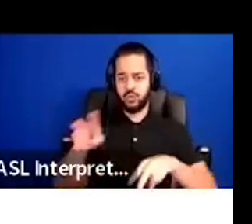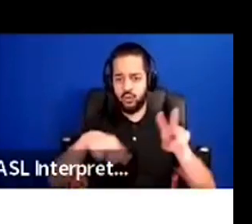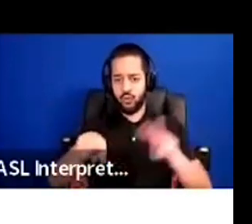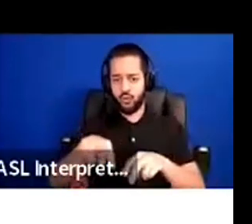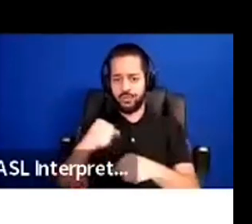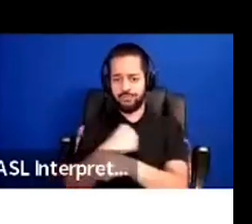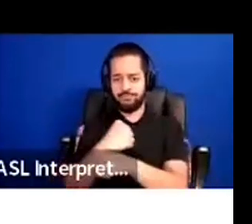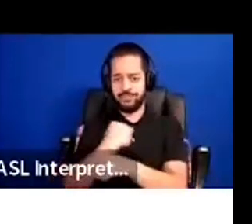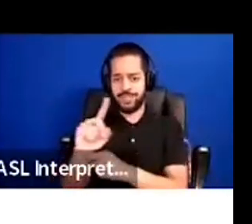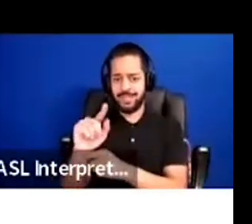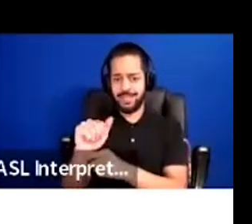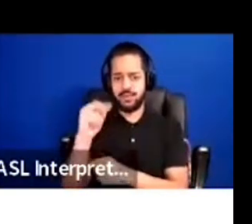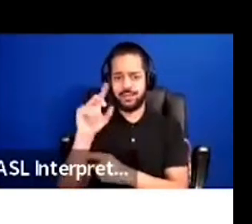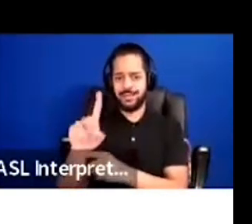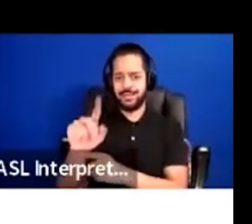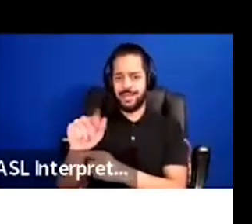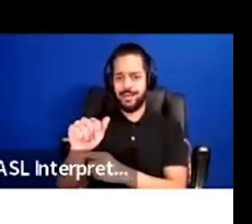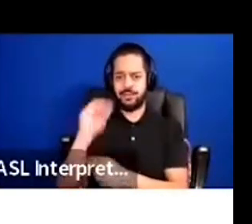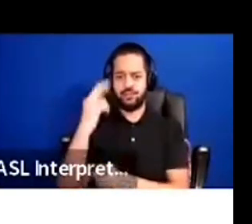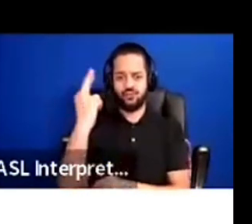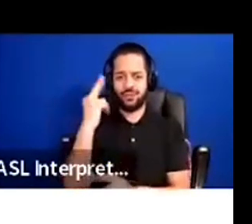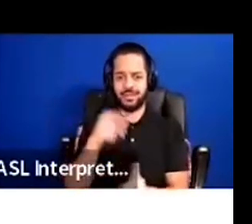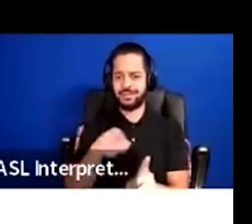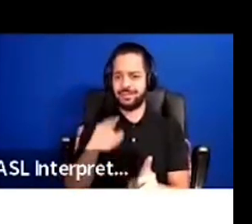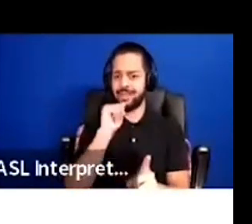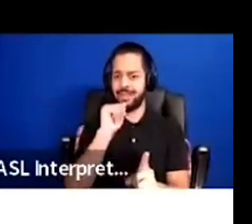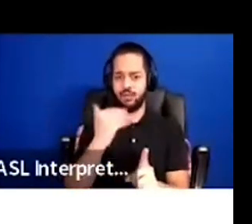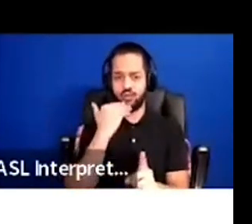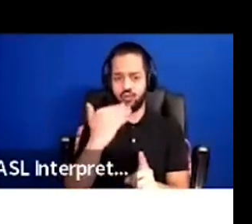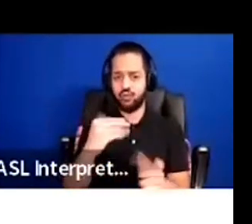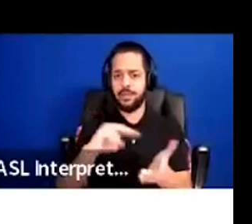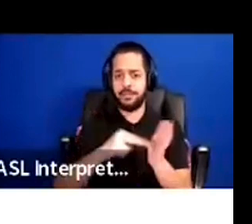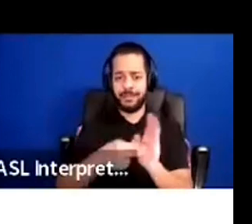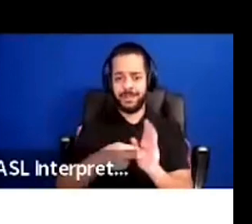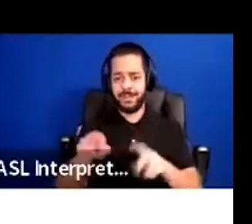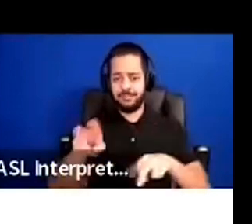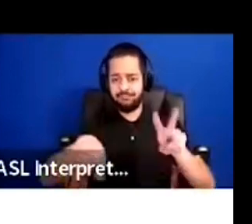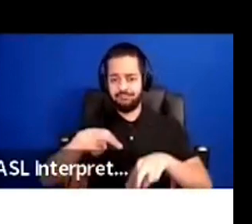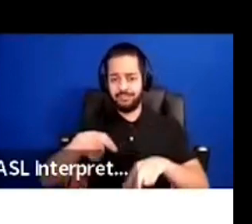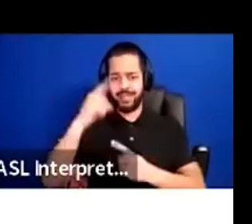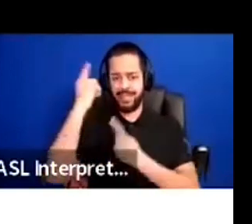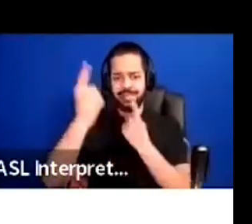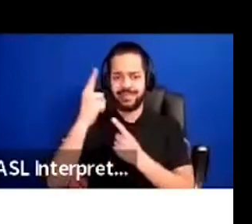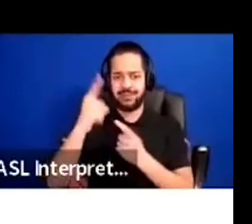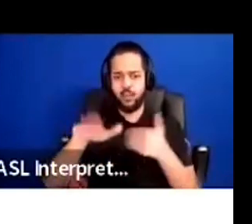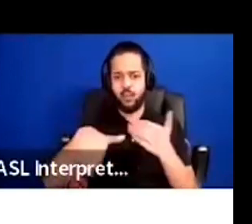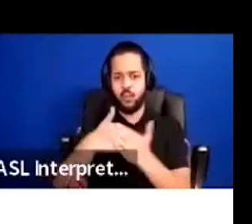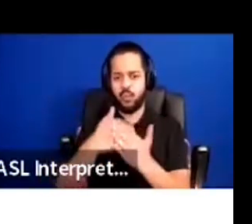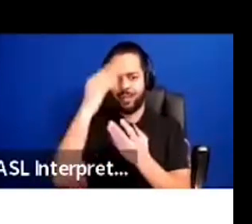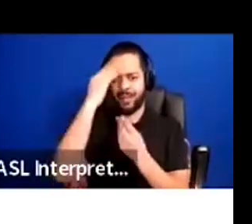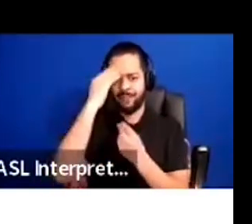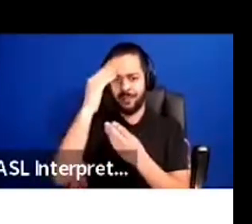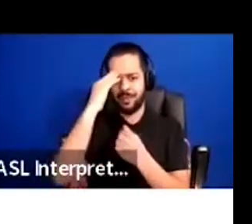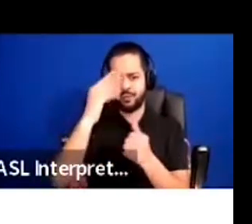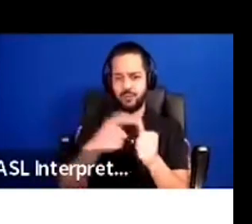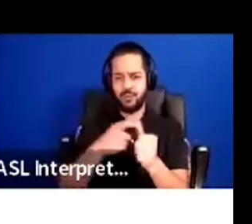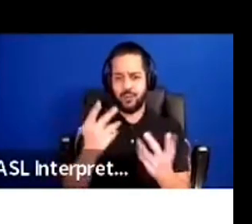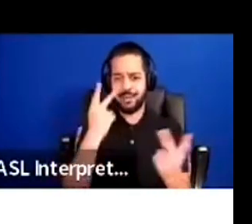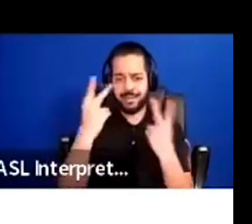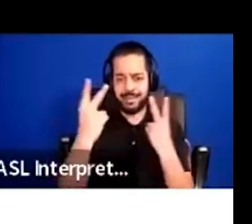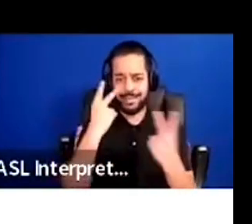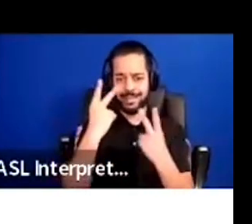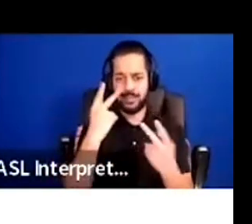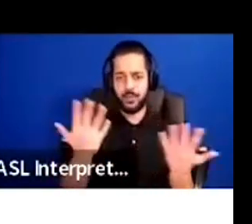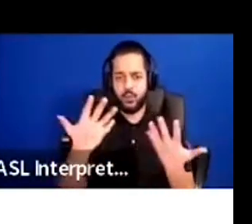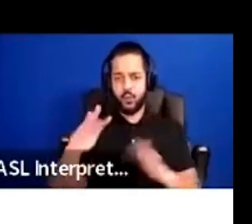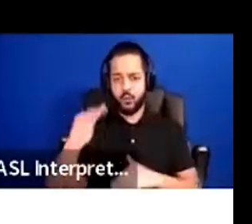it's not good. What we need to do is consider the information that we see, the information that we know, provide more